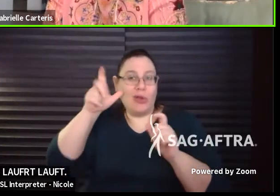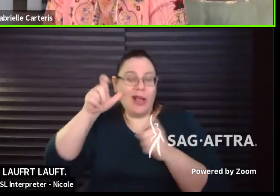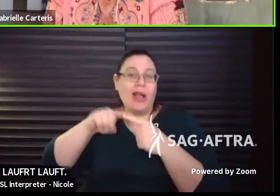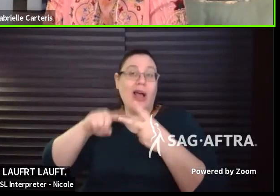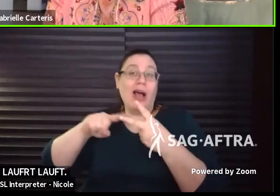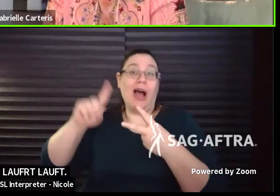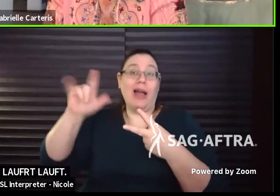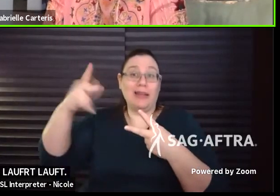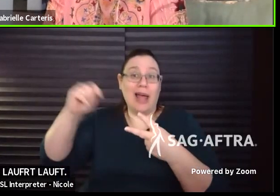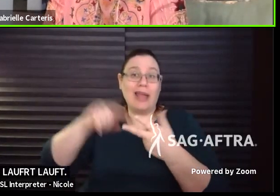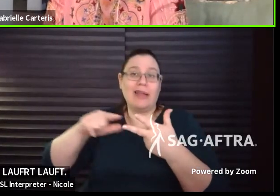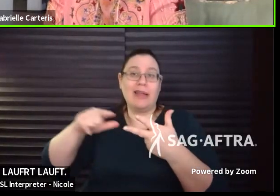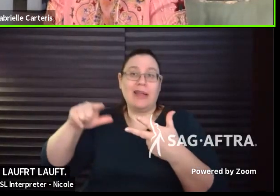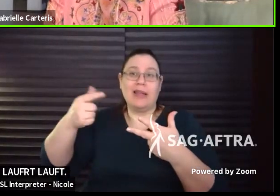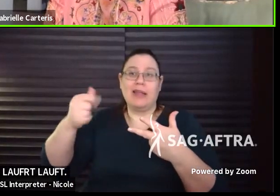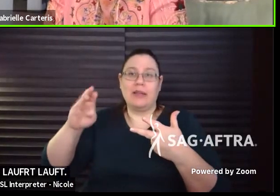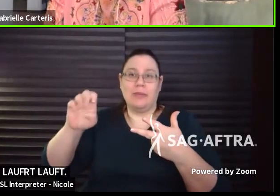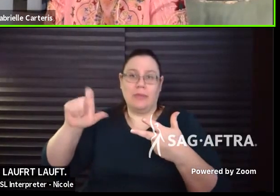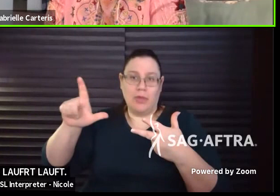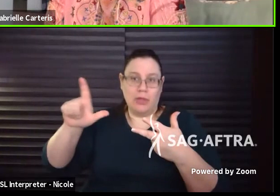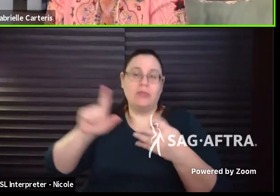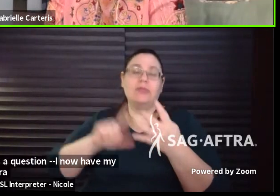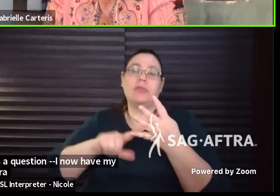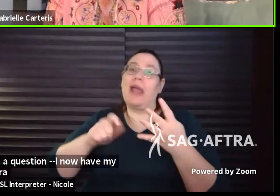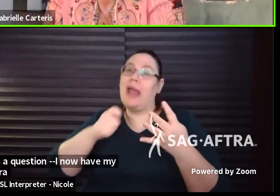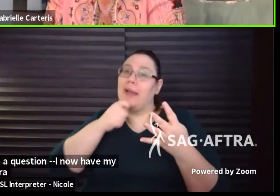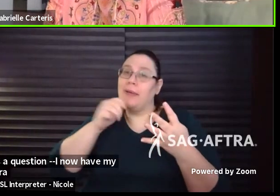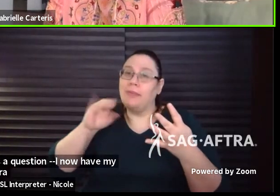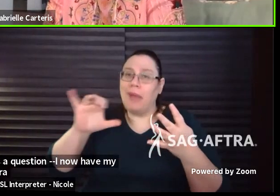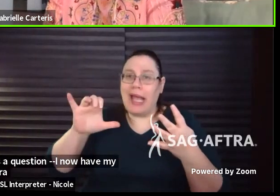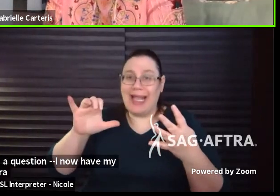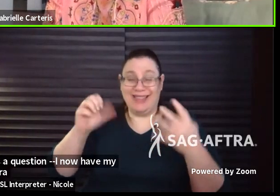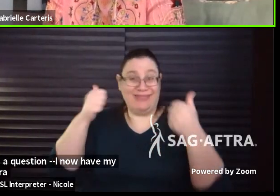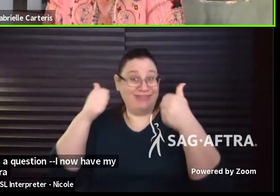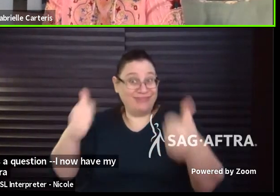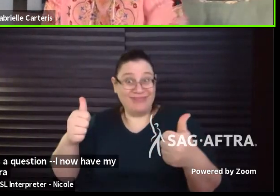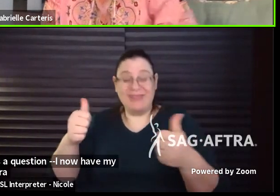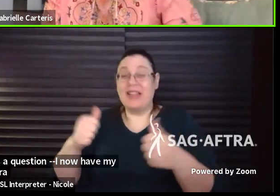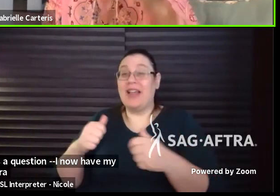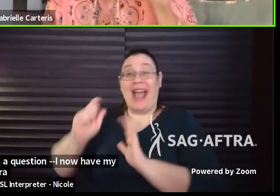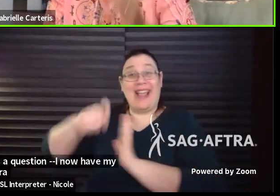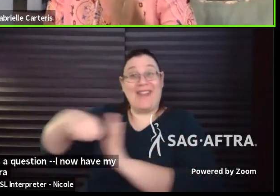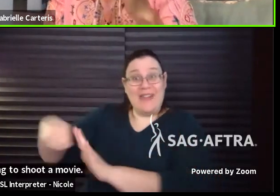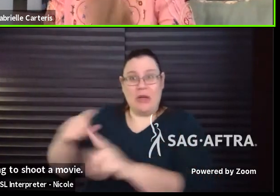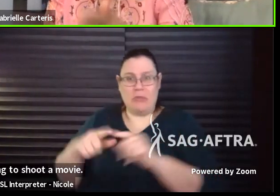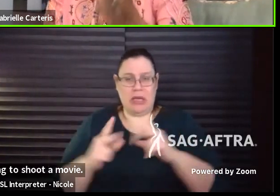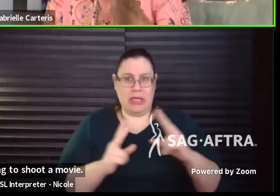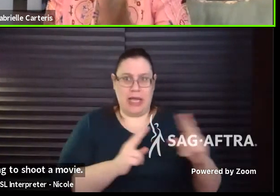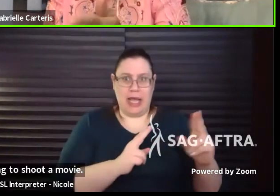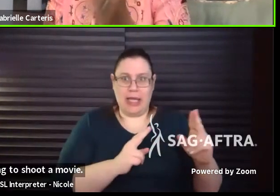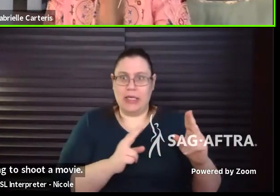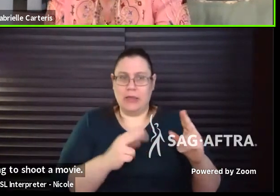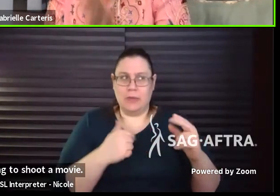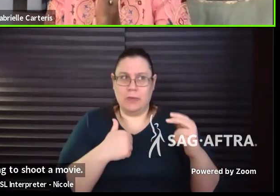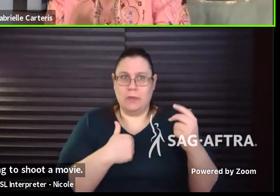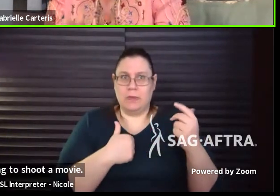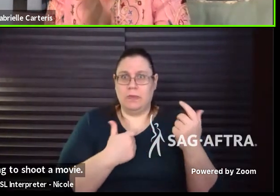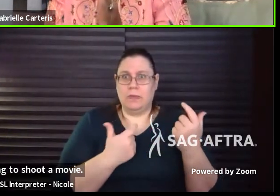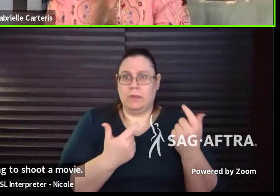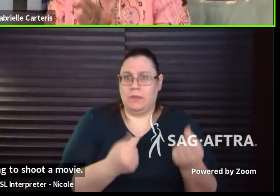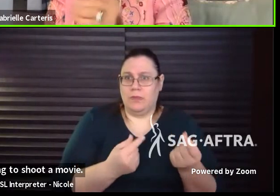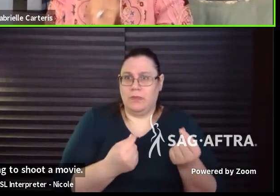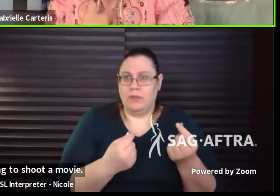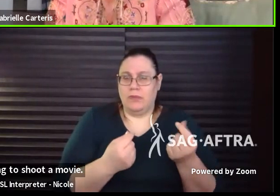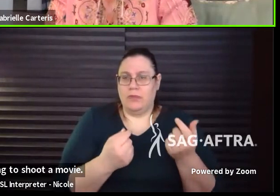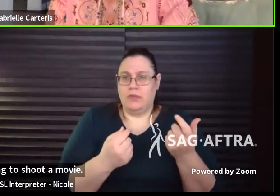mics. I have everything I need to shoot a movie, but I have no idea what I need to be able to edit to what I need to be able to edit